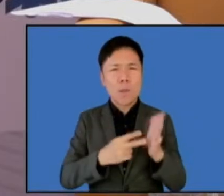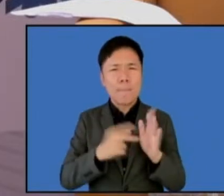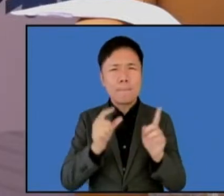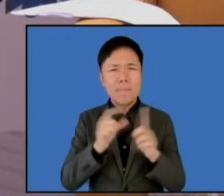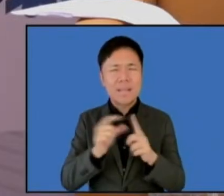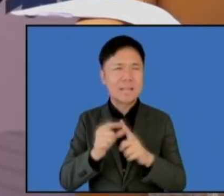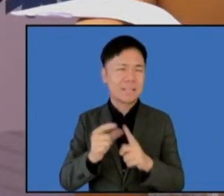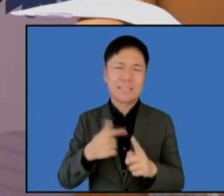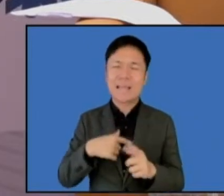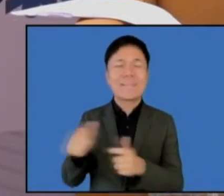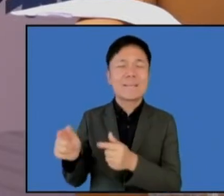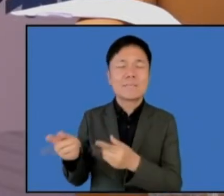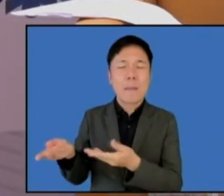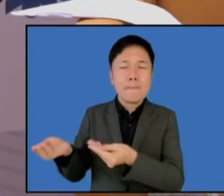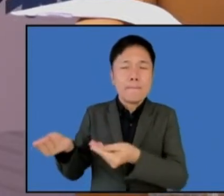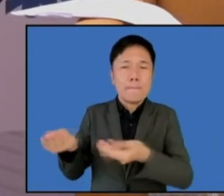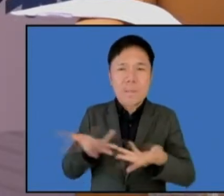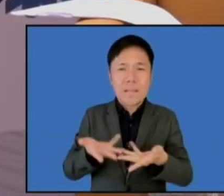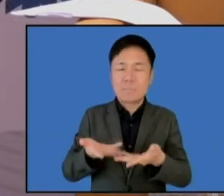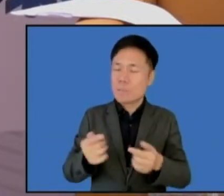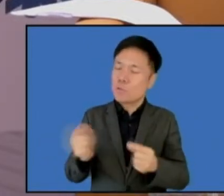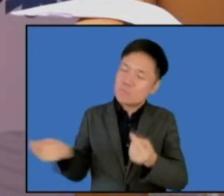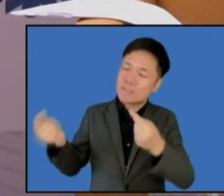So obviously, the